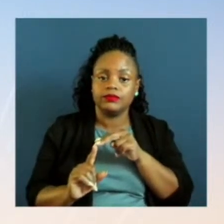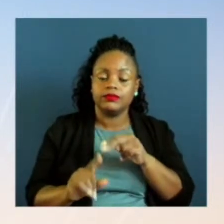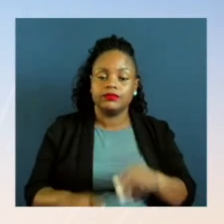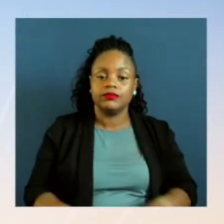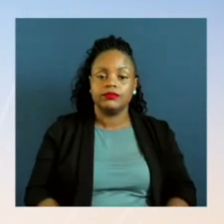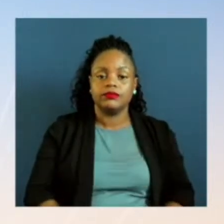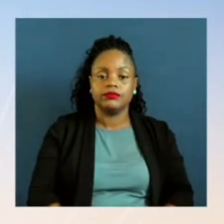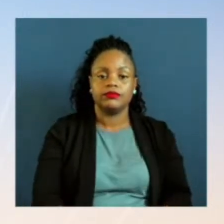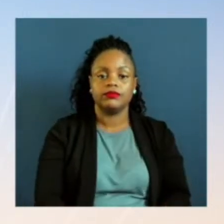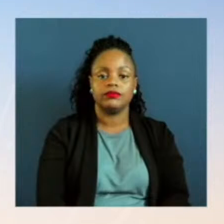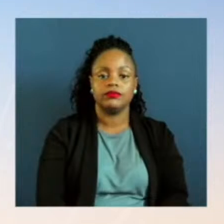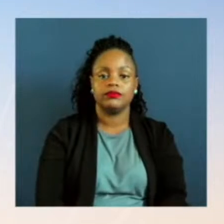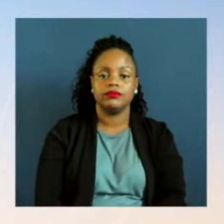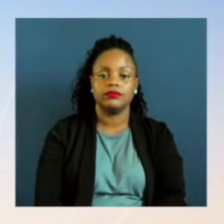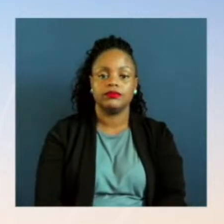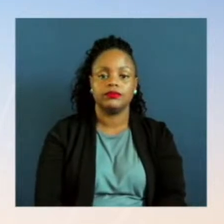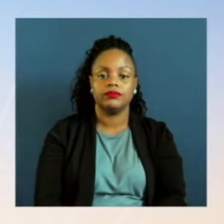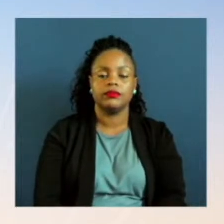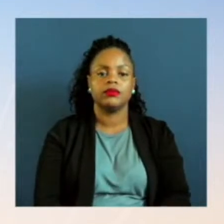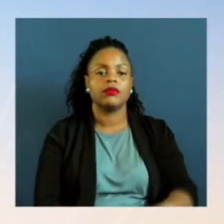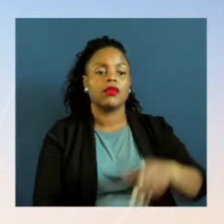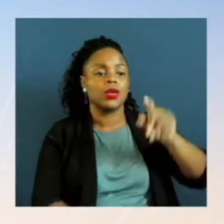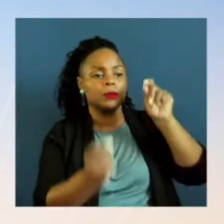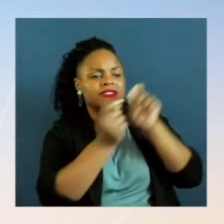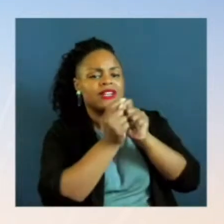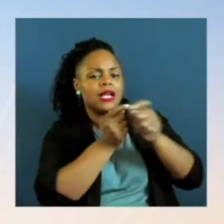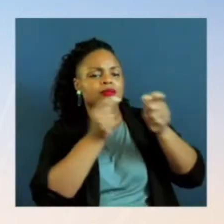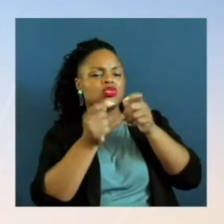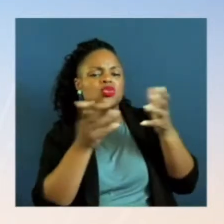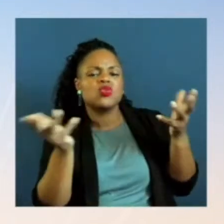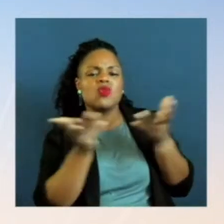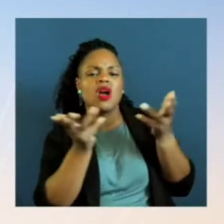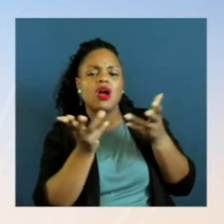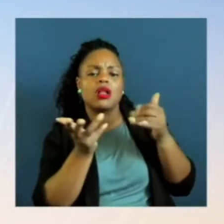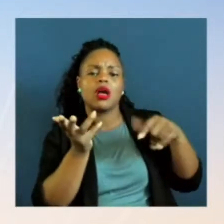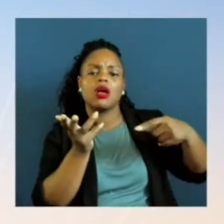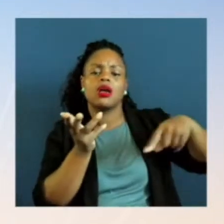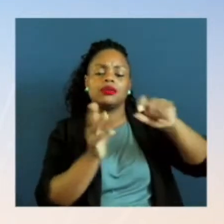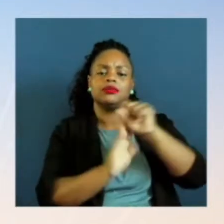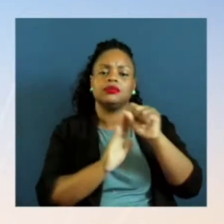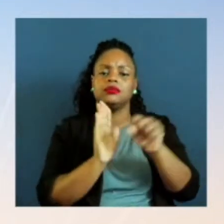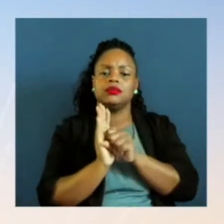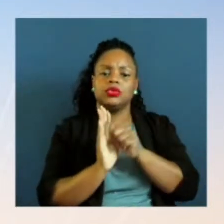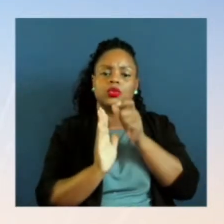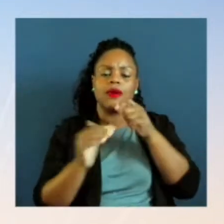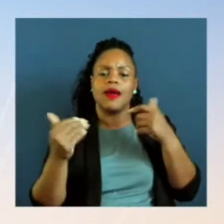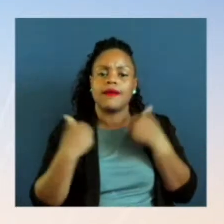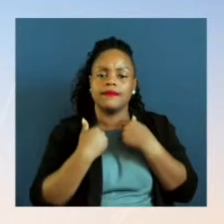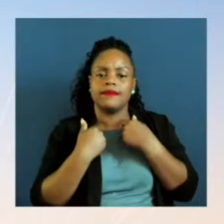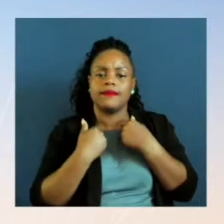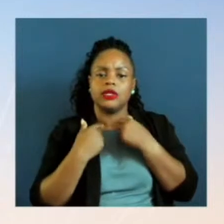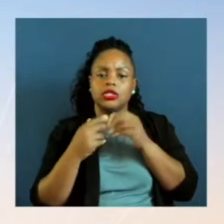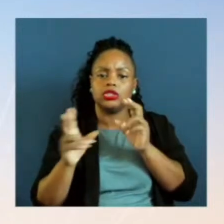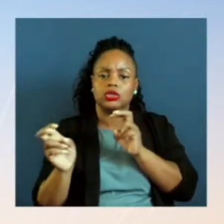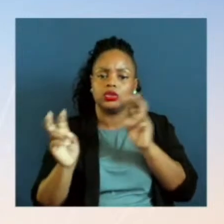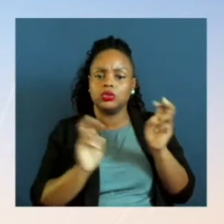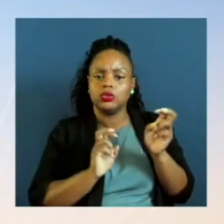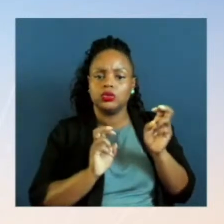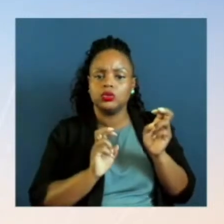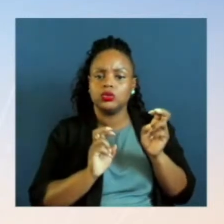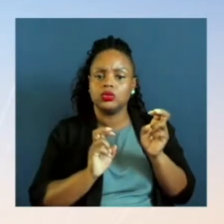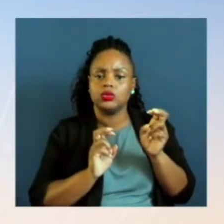doing to help those states who seem to be having issues doling out these billions of dollars available for renters and